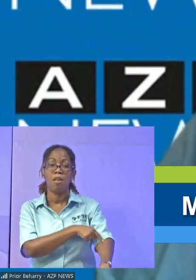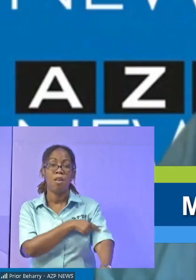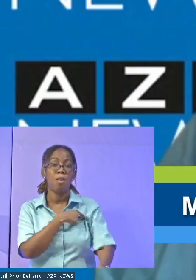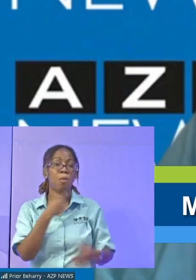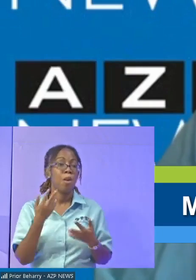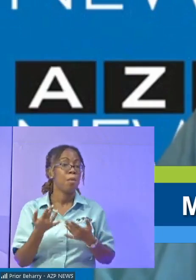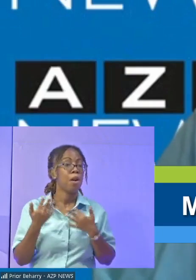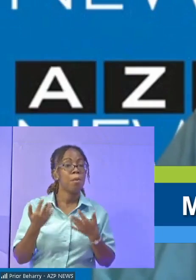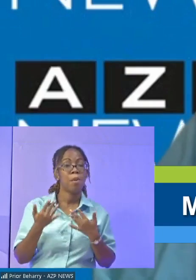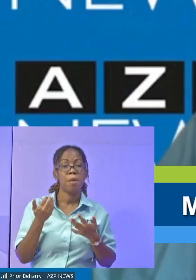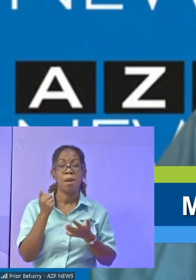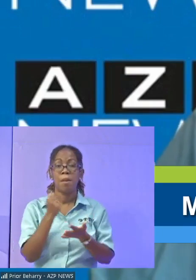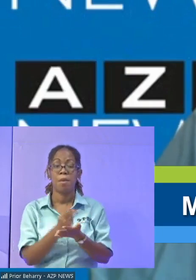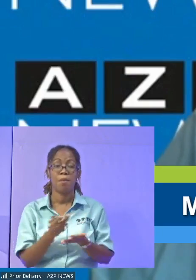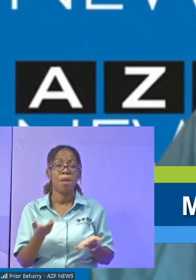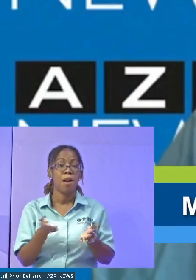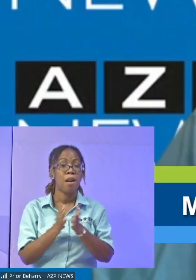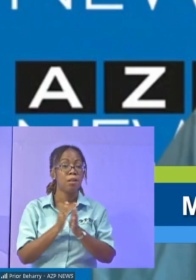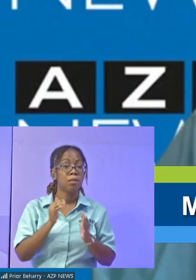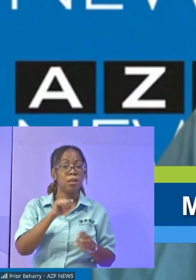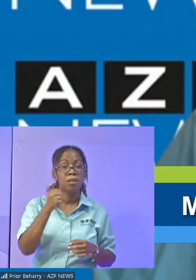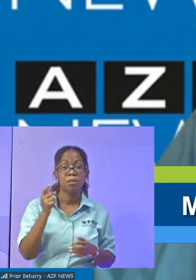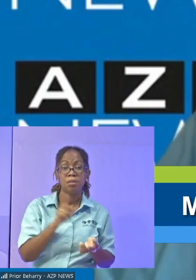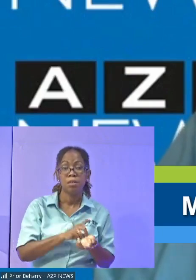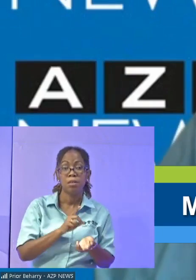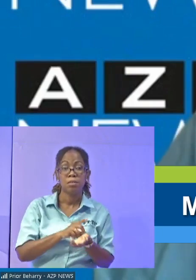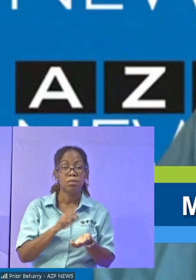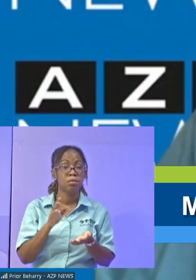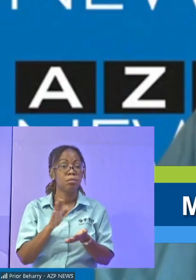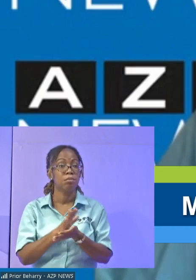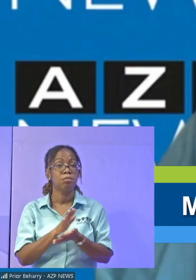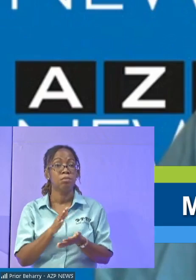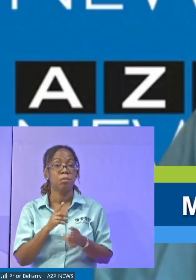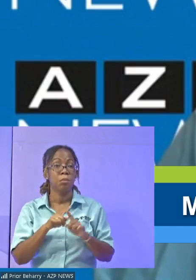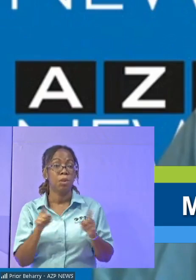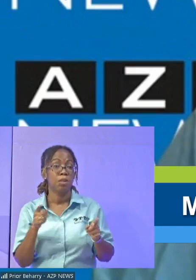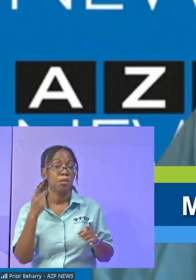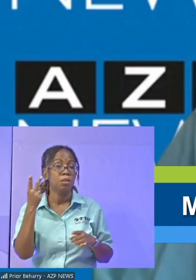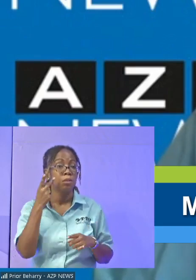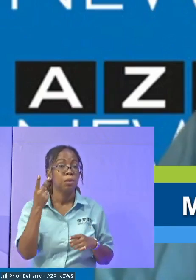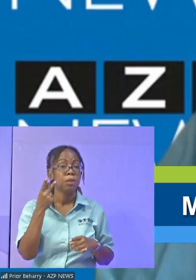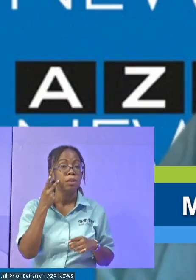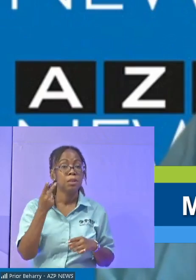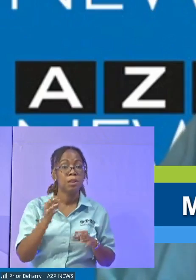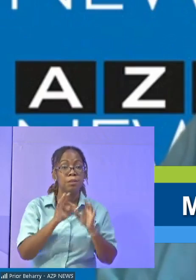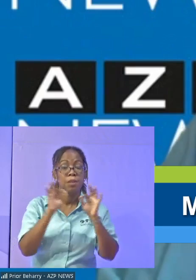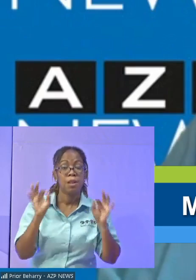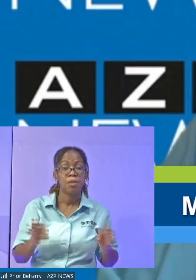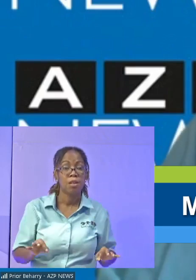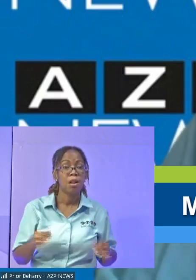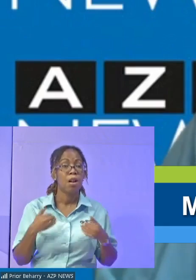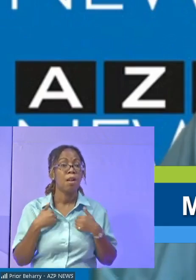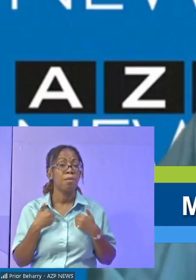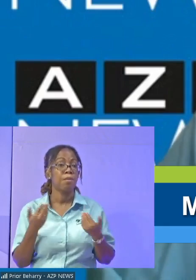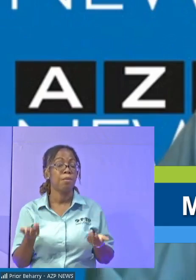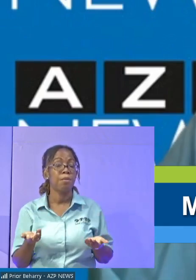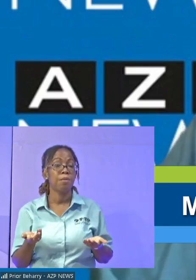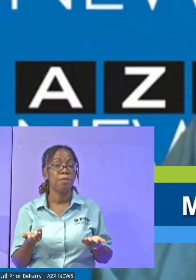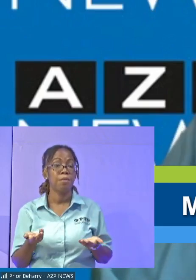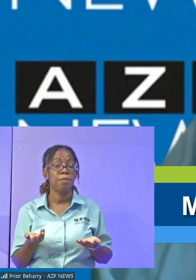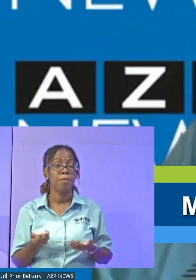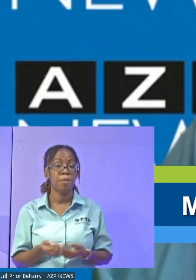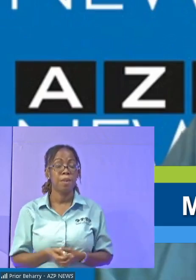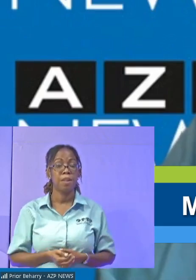asked for documents that only the manufacturer that even the manufacturers don't have,